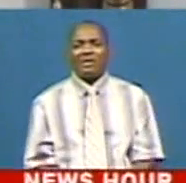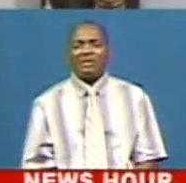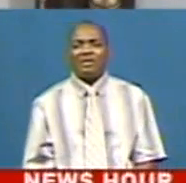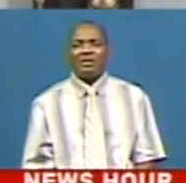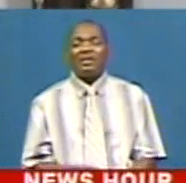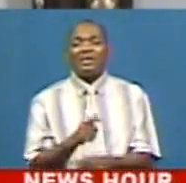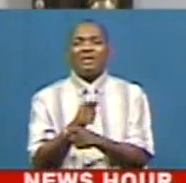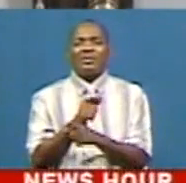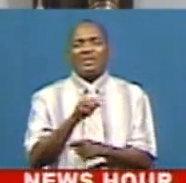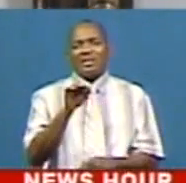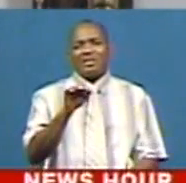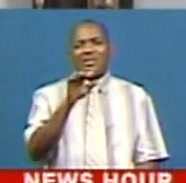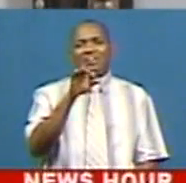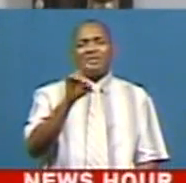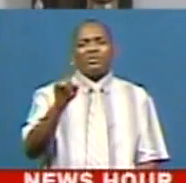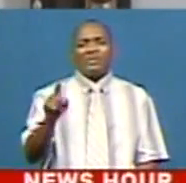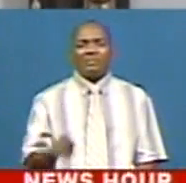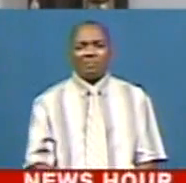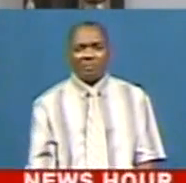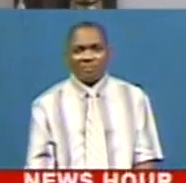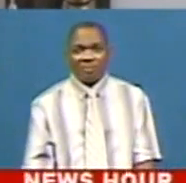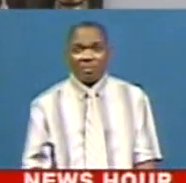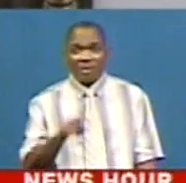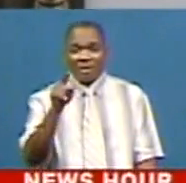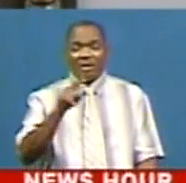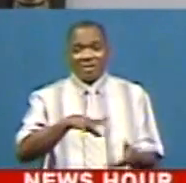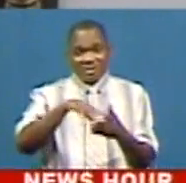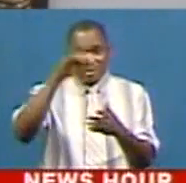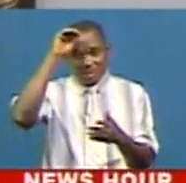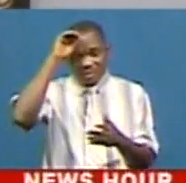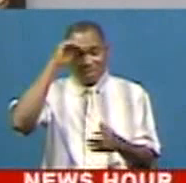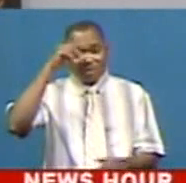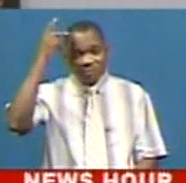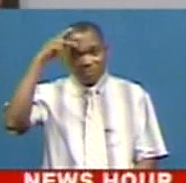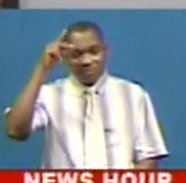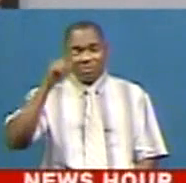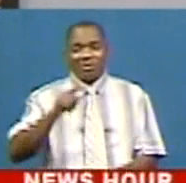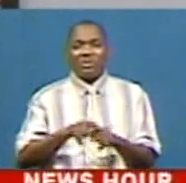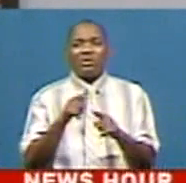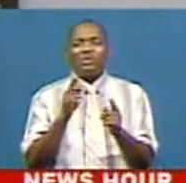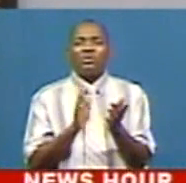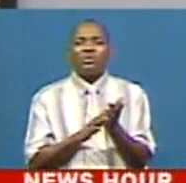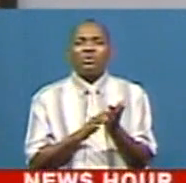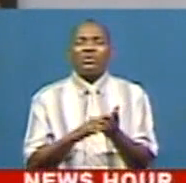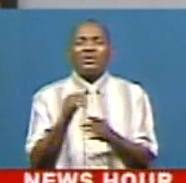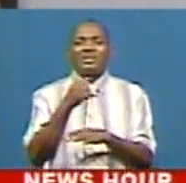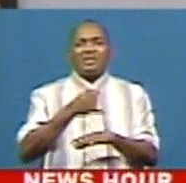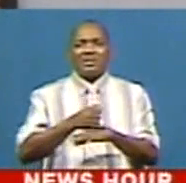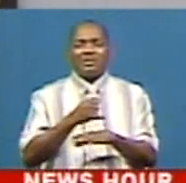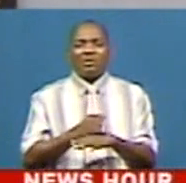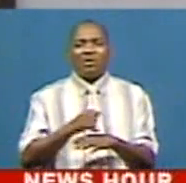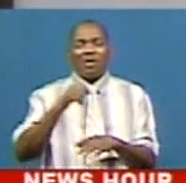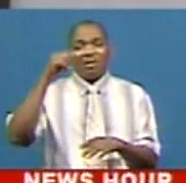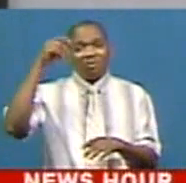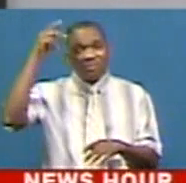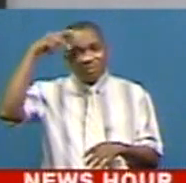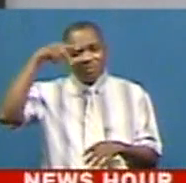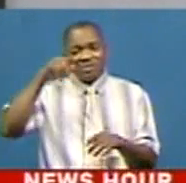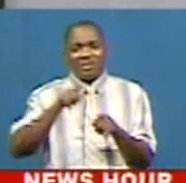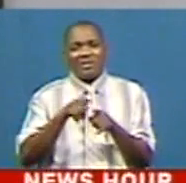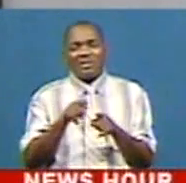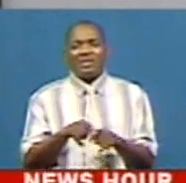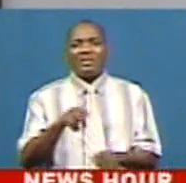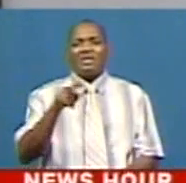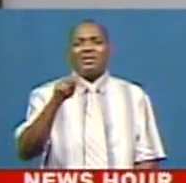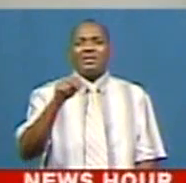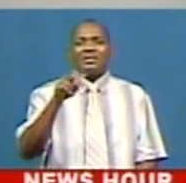Congregation in 1981. He studied philosophy at the Spiritan Institute of Philosophy at